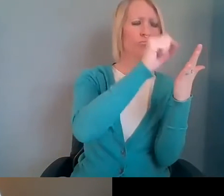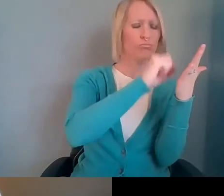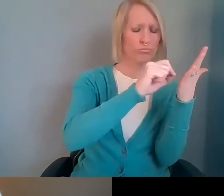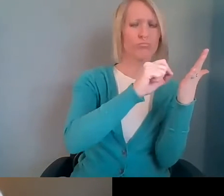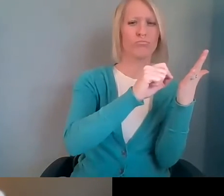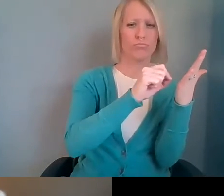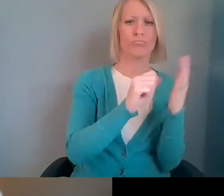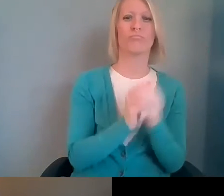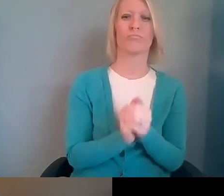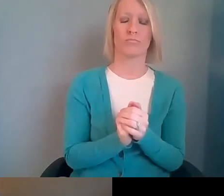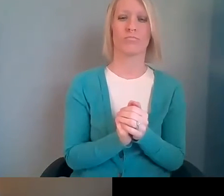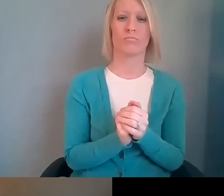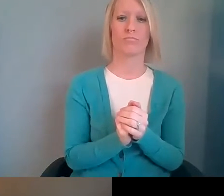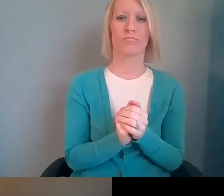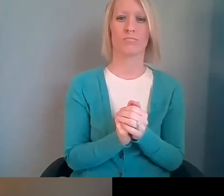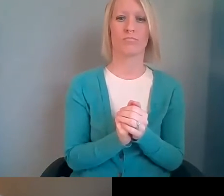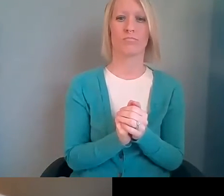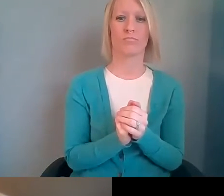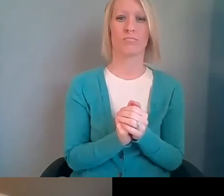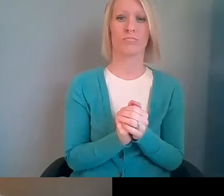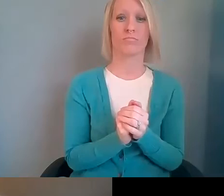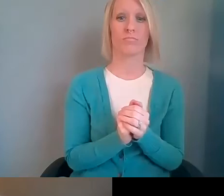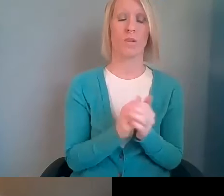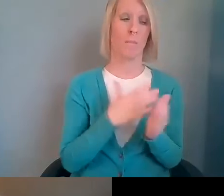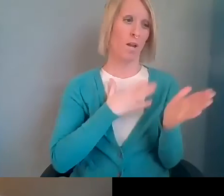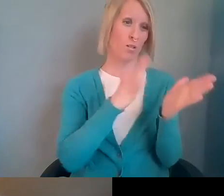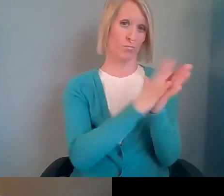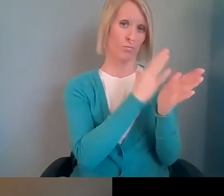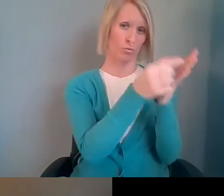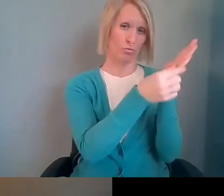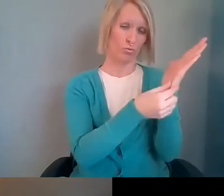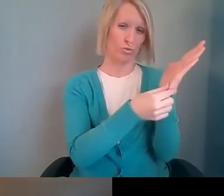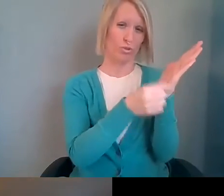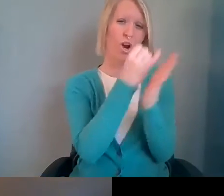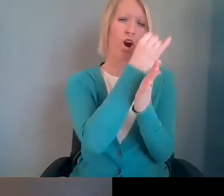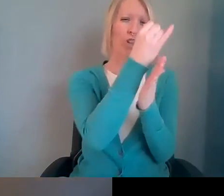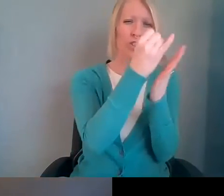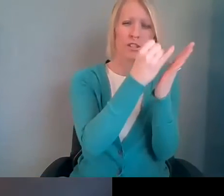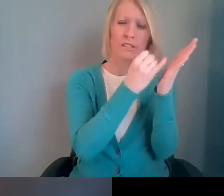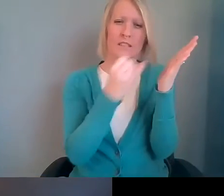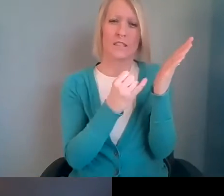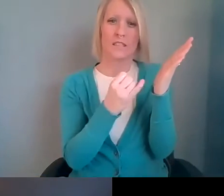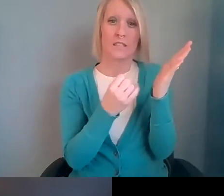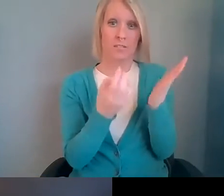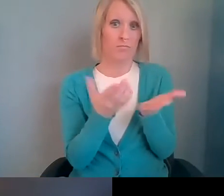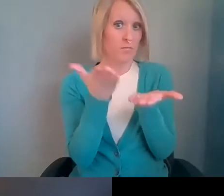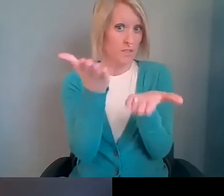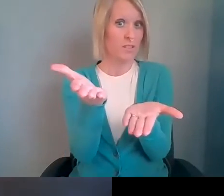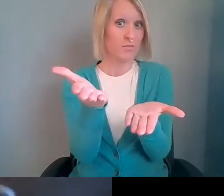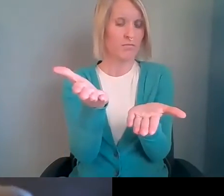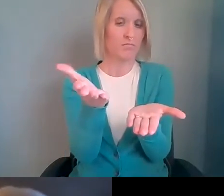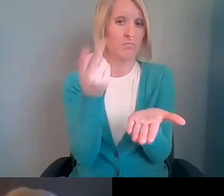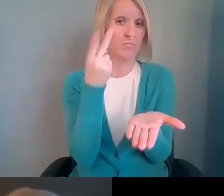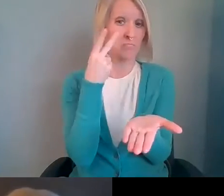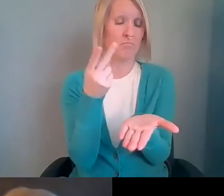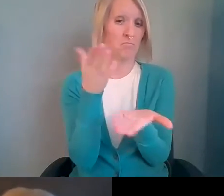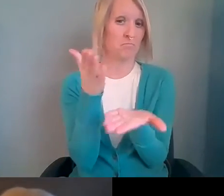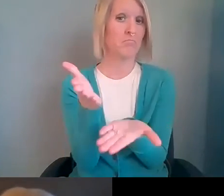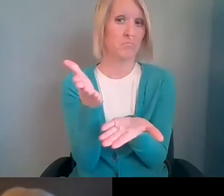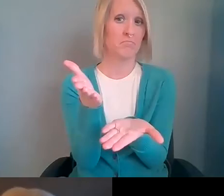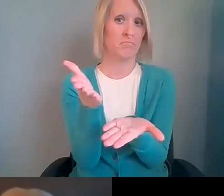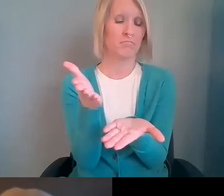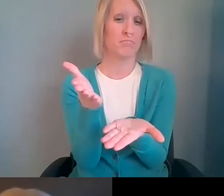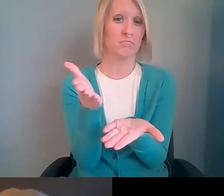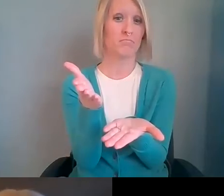therefore, my journal can have an artistic look to it. So when you look at my pages, they're written in kind of an artistic